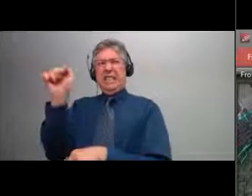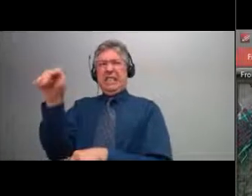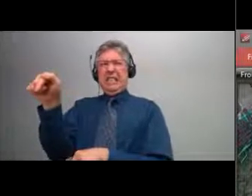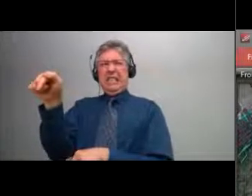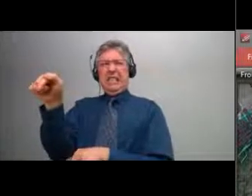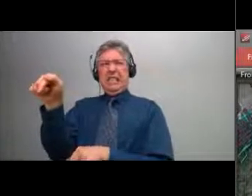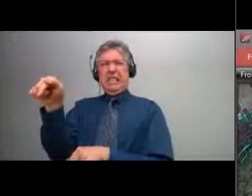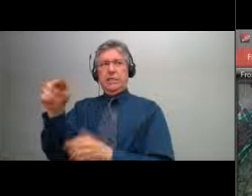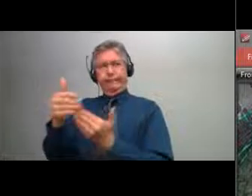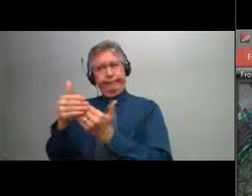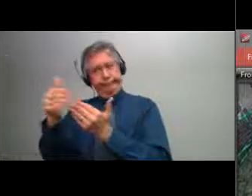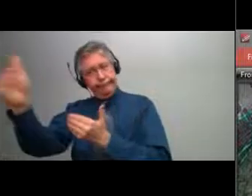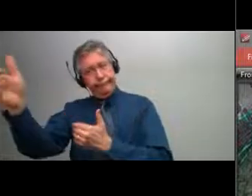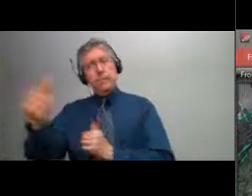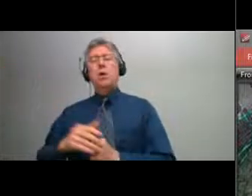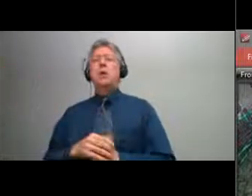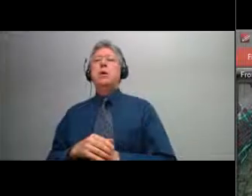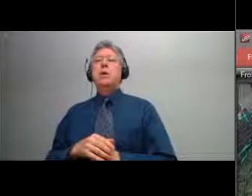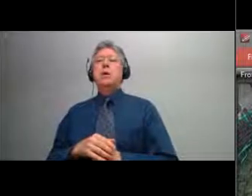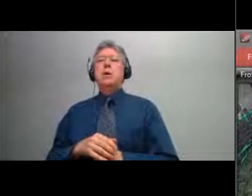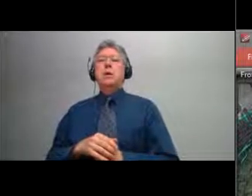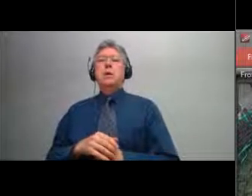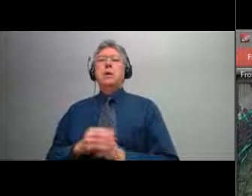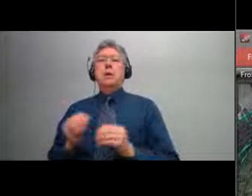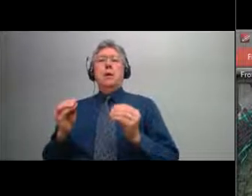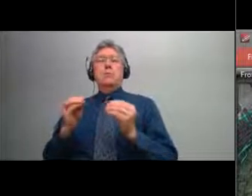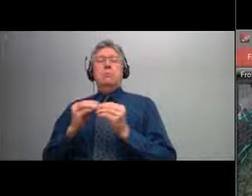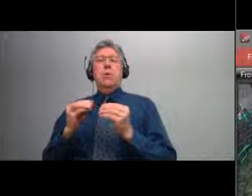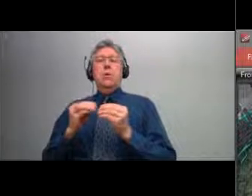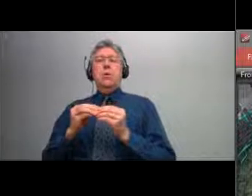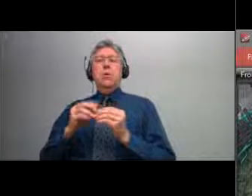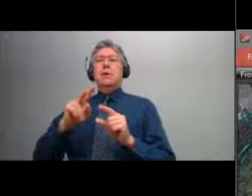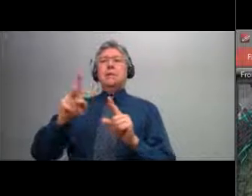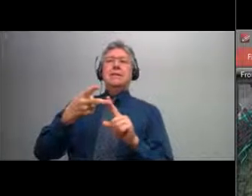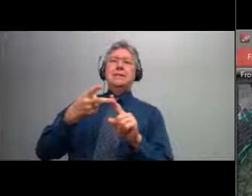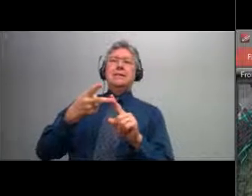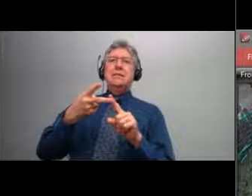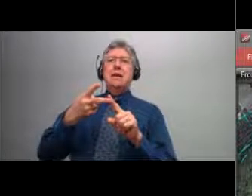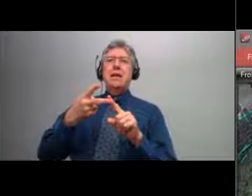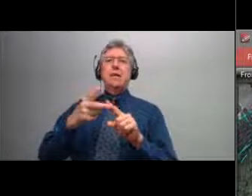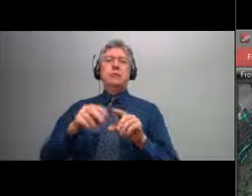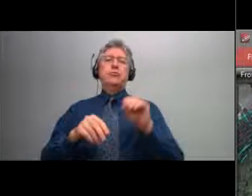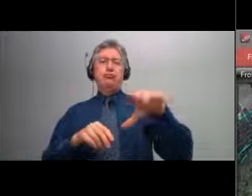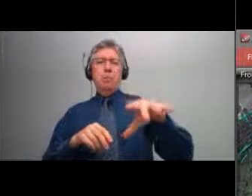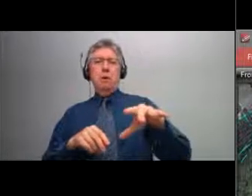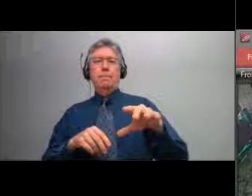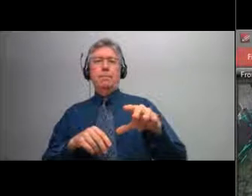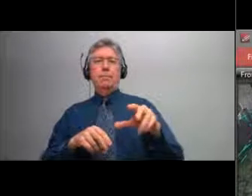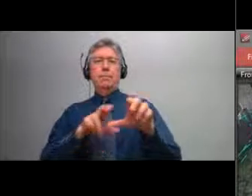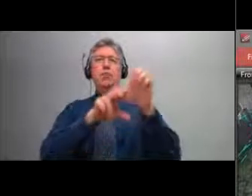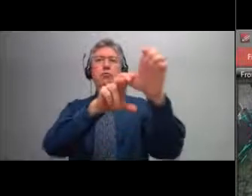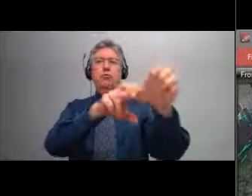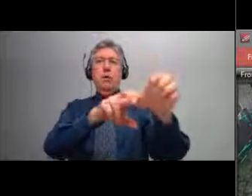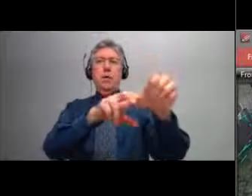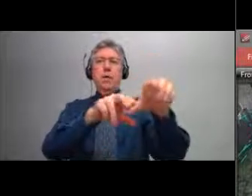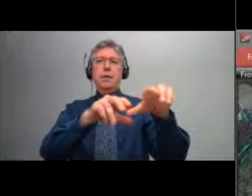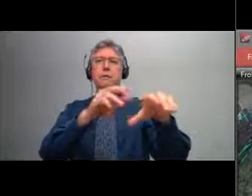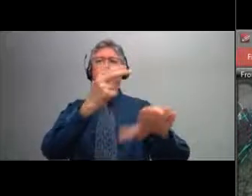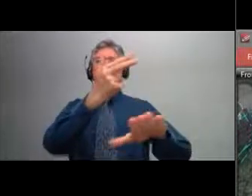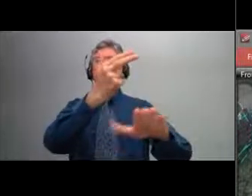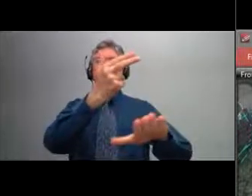primarily. And then additionally, there is a second kiss and ride lot, a surface lot that you